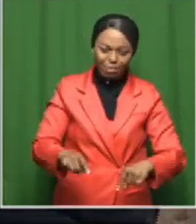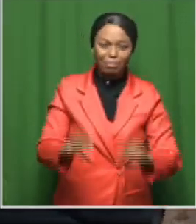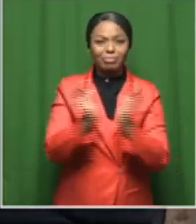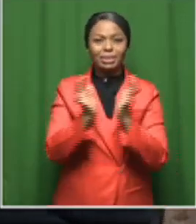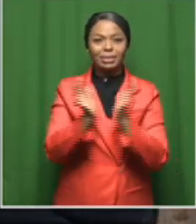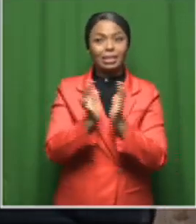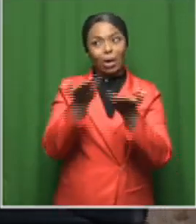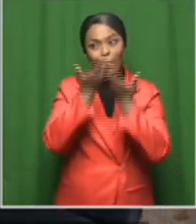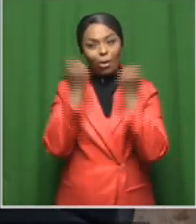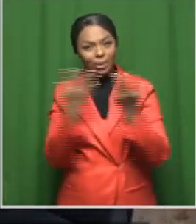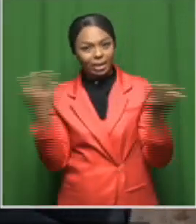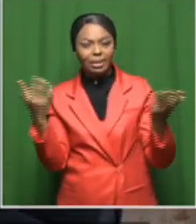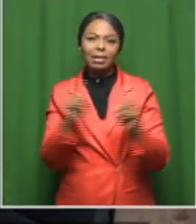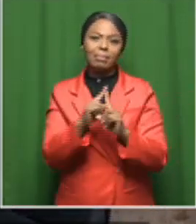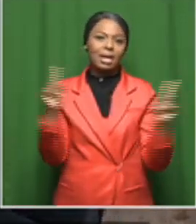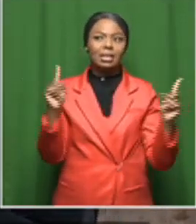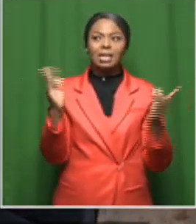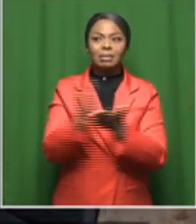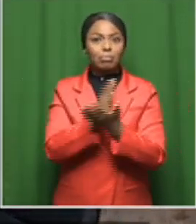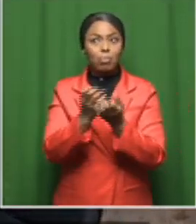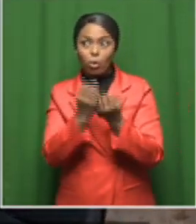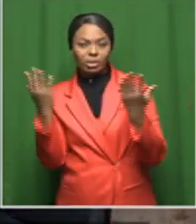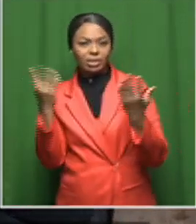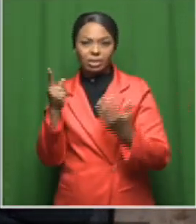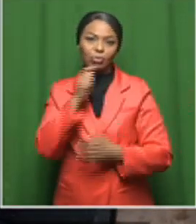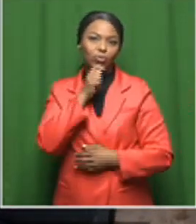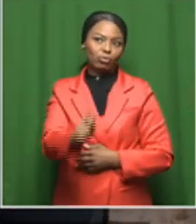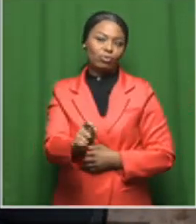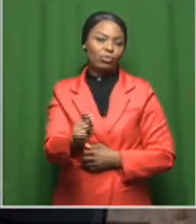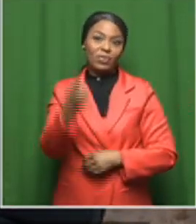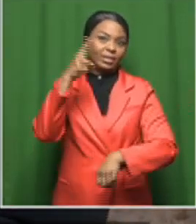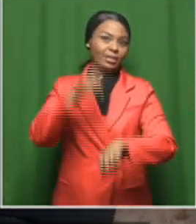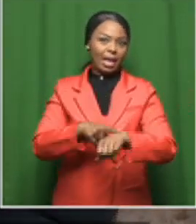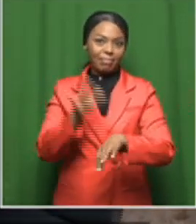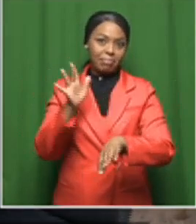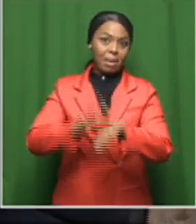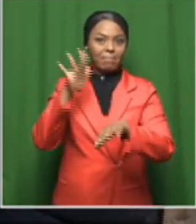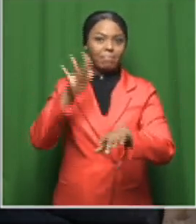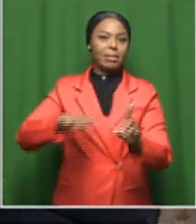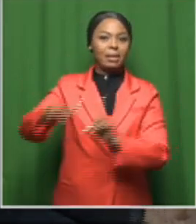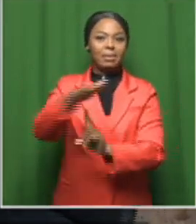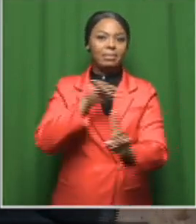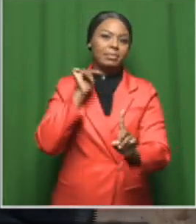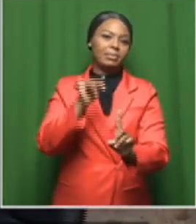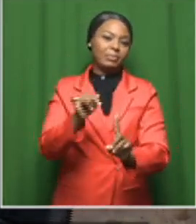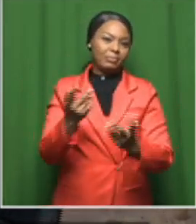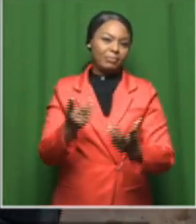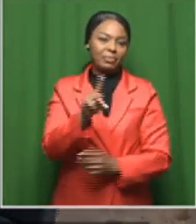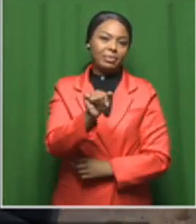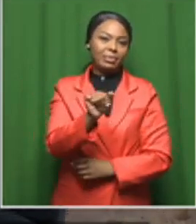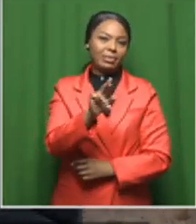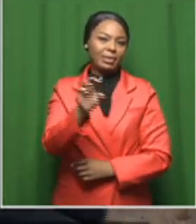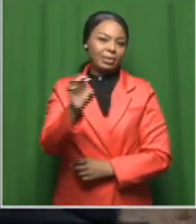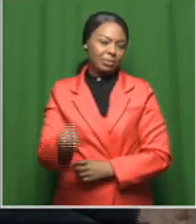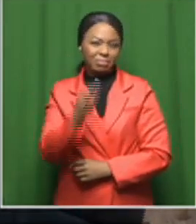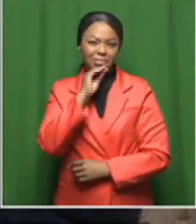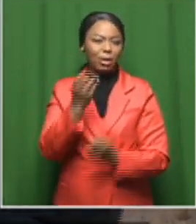many of them, this is a first. They've never seen anything like this before. This must do a lot for the operations here.